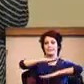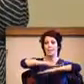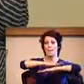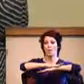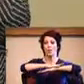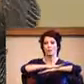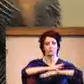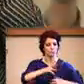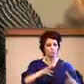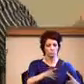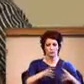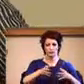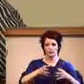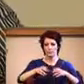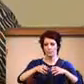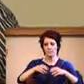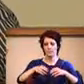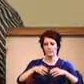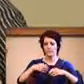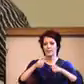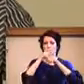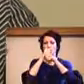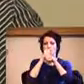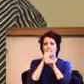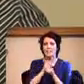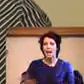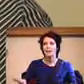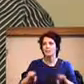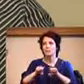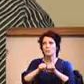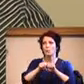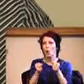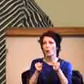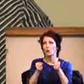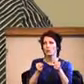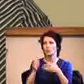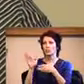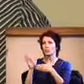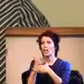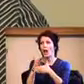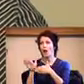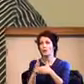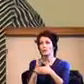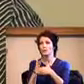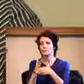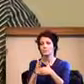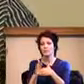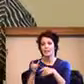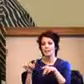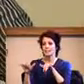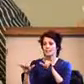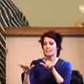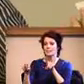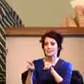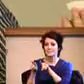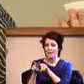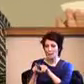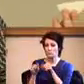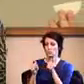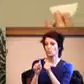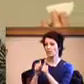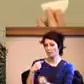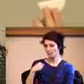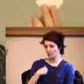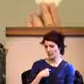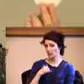it he broke it and he shared it as it is shared with you and with me this day here